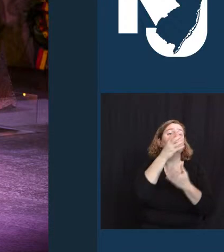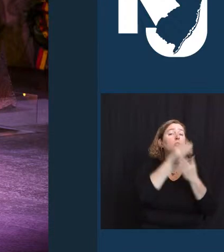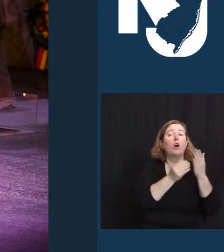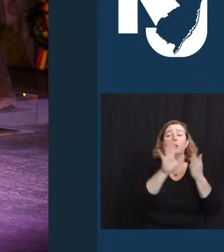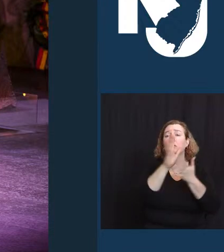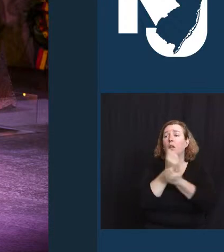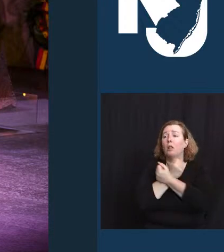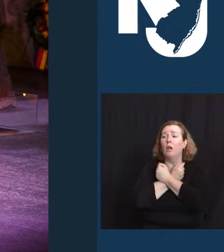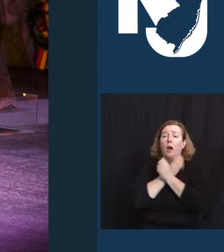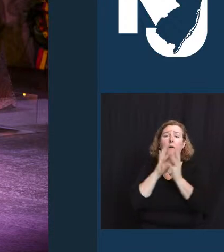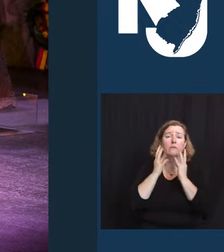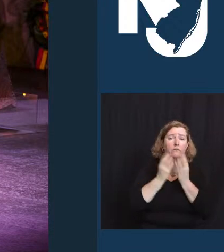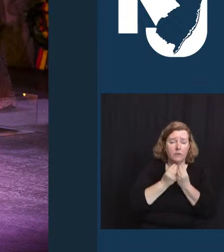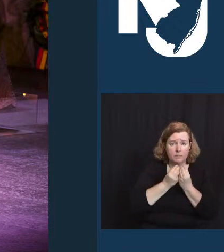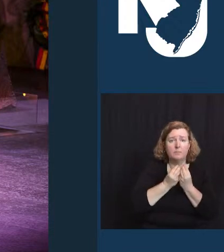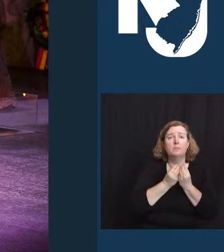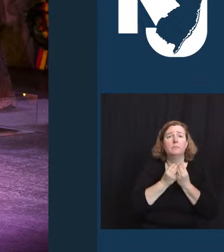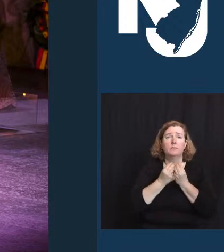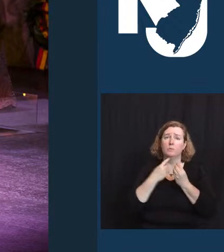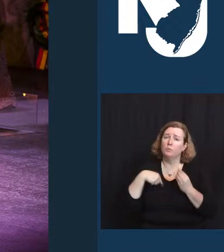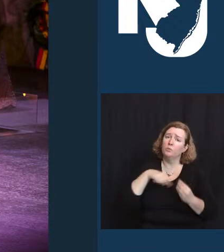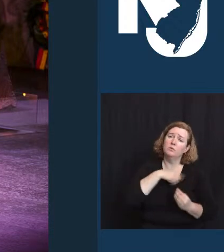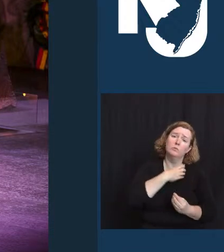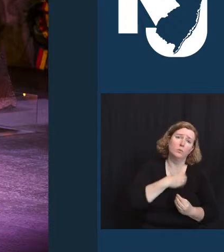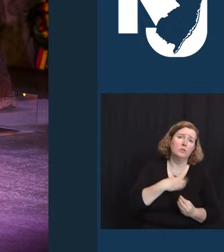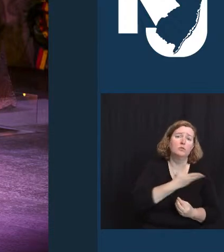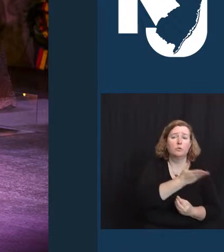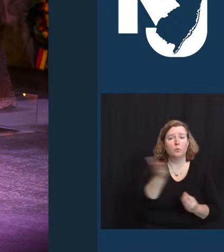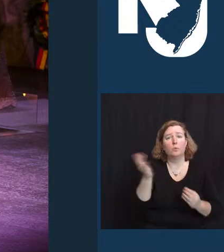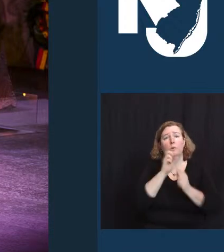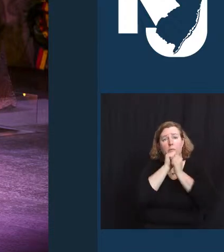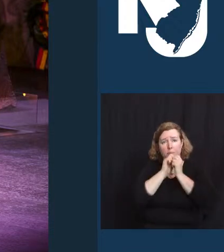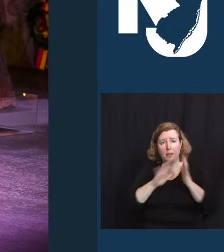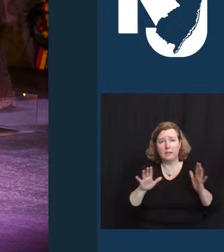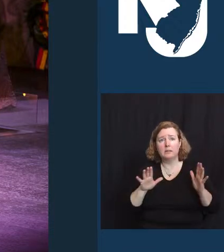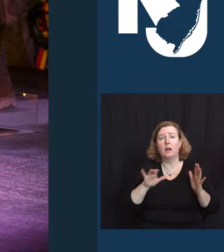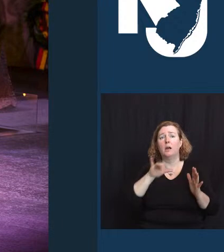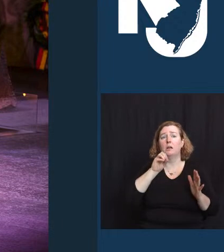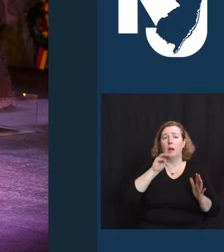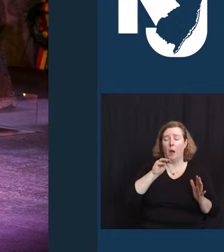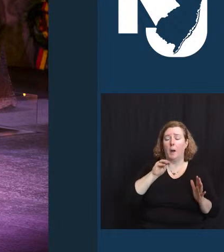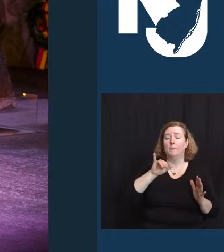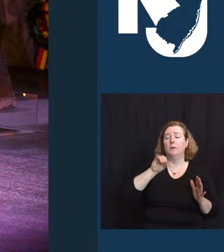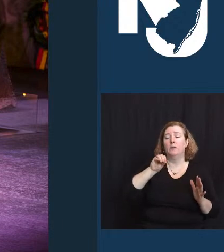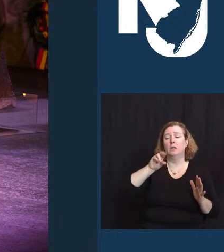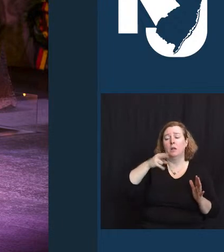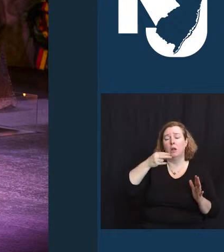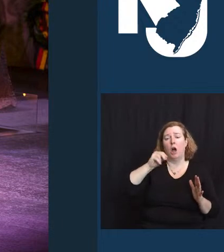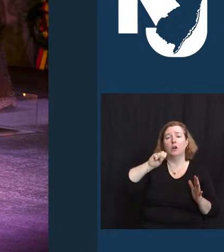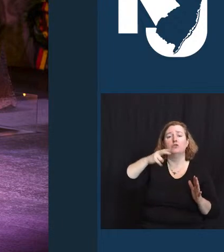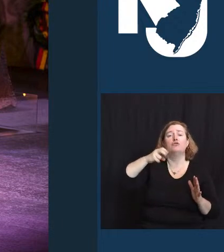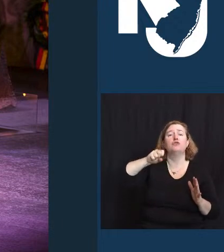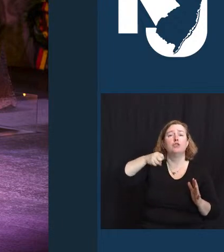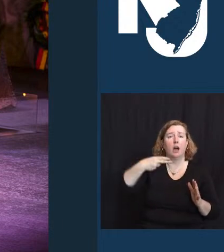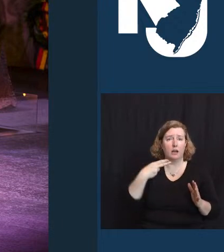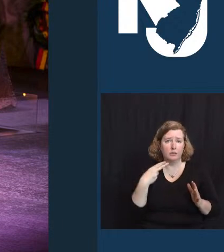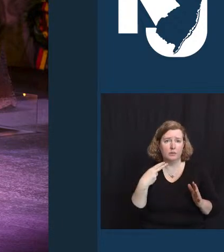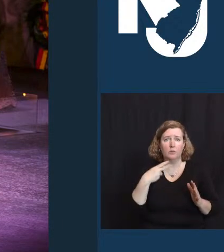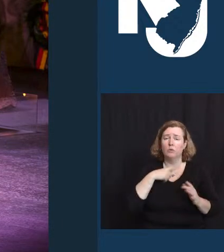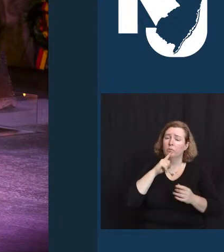we wish you a blessed Yom HaShoah and commitment that we will never, ever, ever